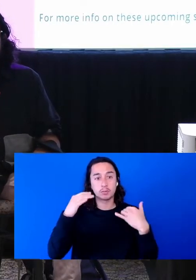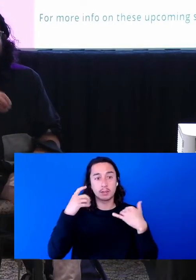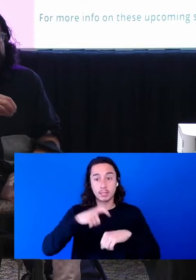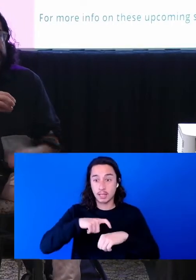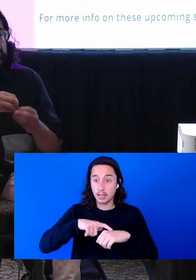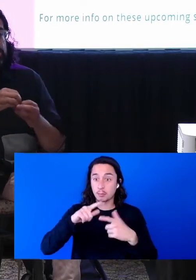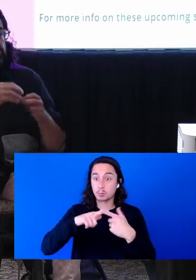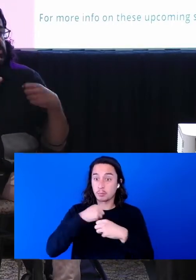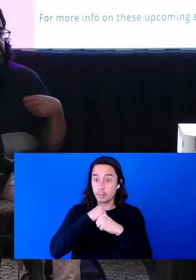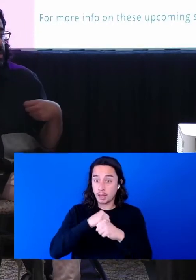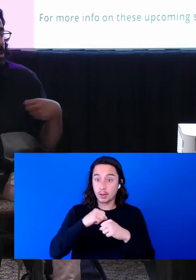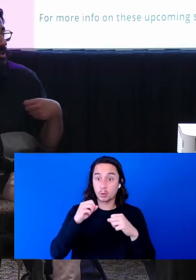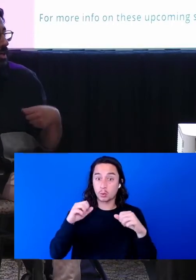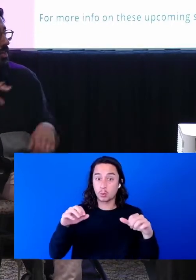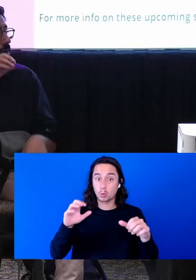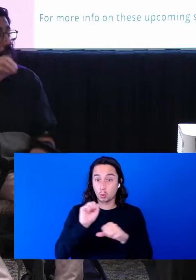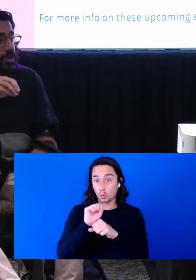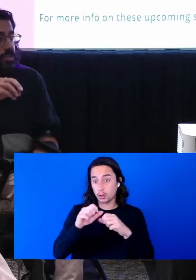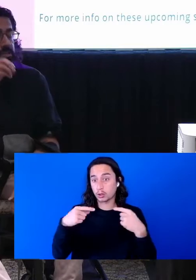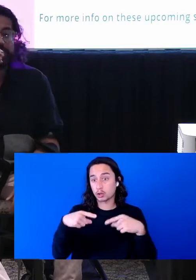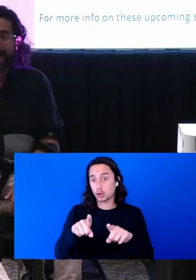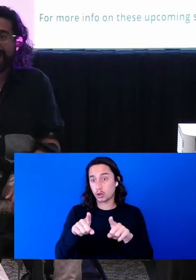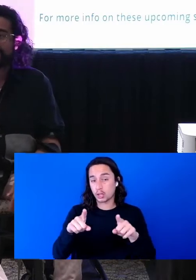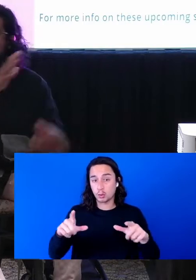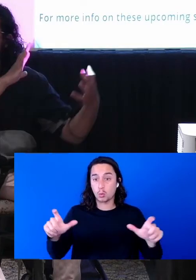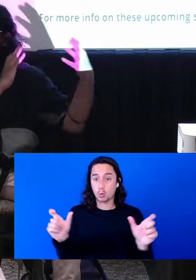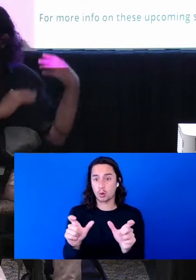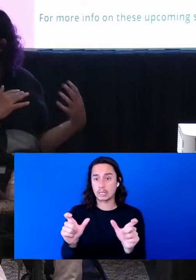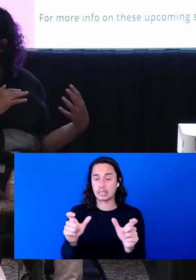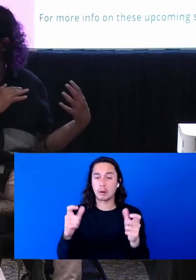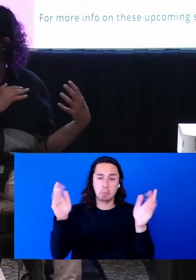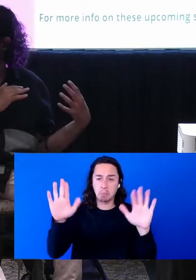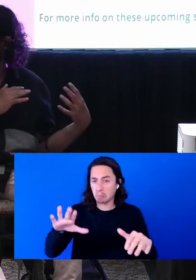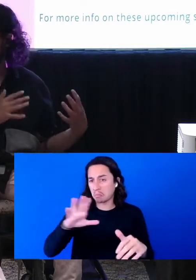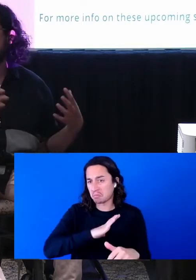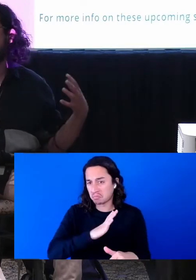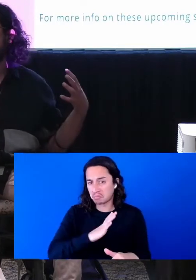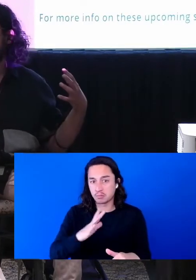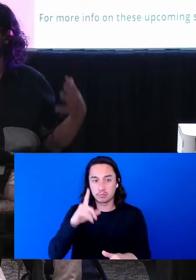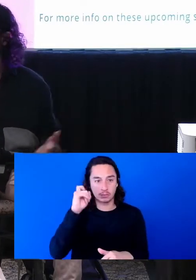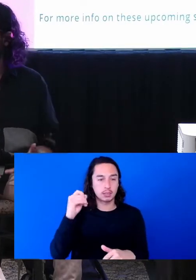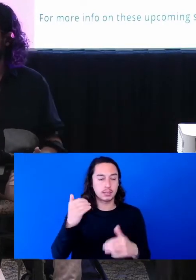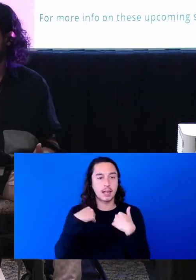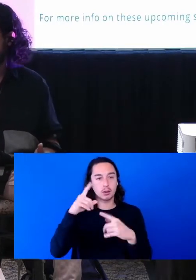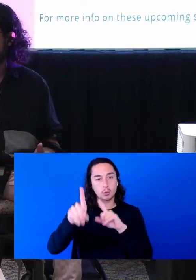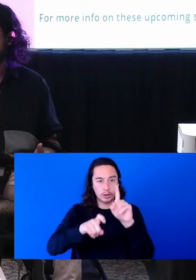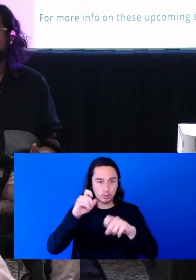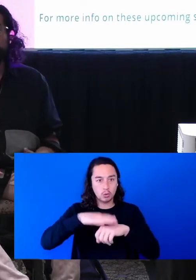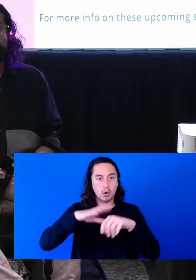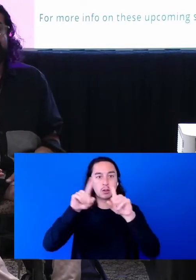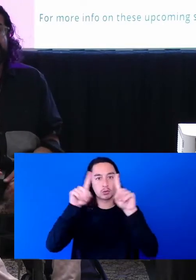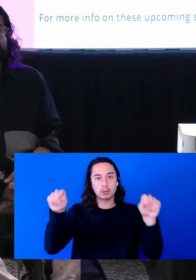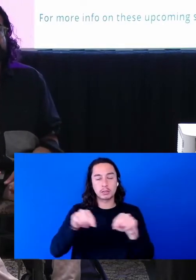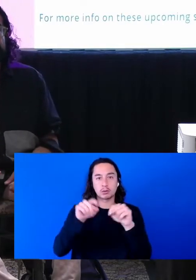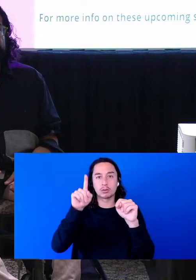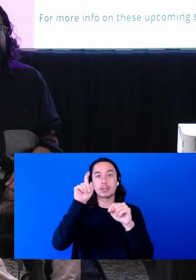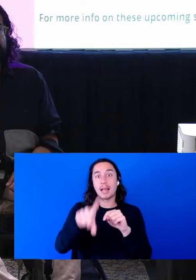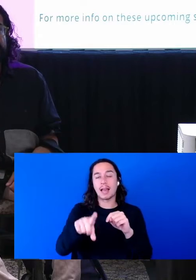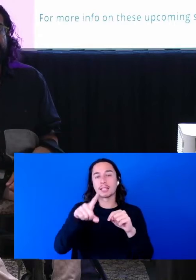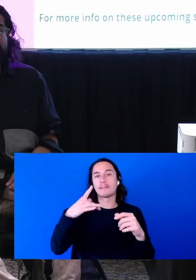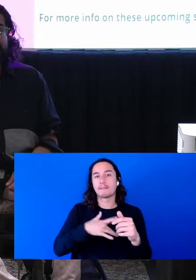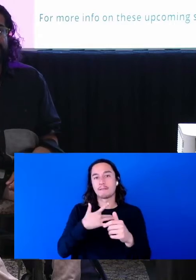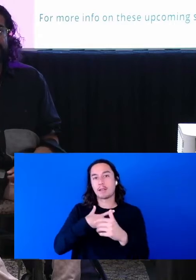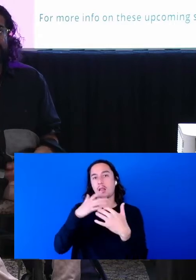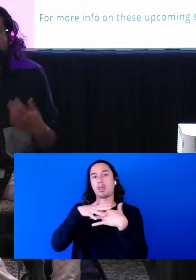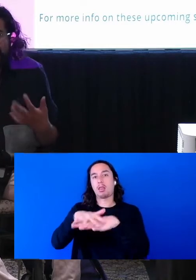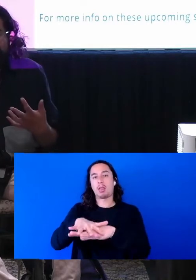quarantine, it wasn't a huge departure, and there were questions we could ask on the screen that felt embedded in the show.